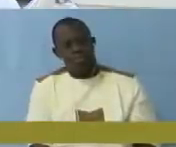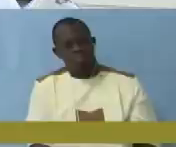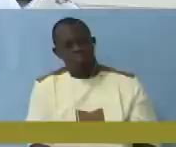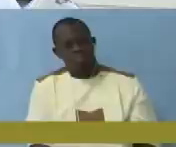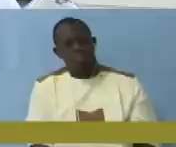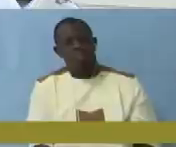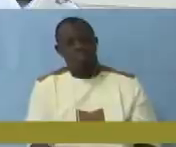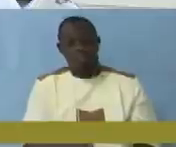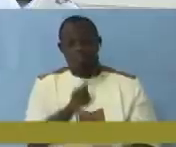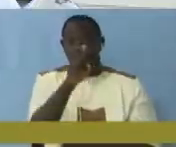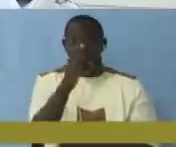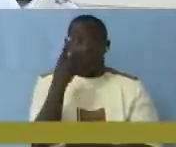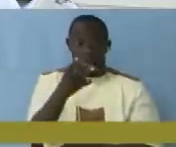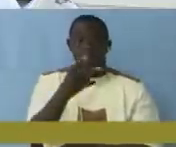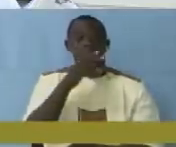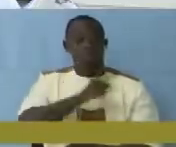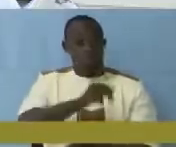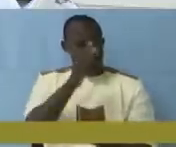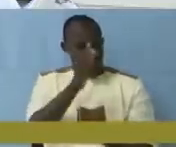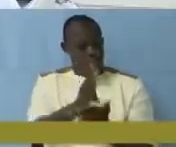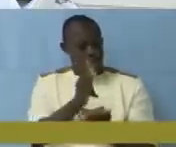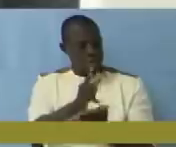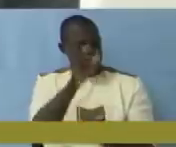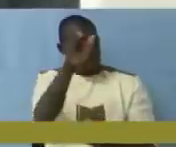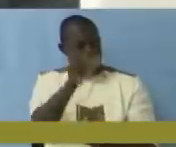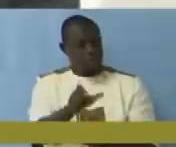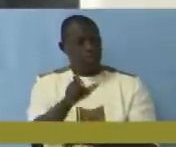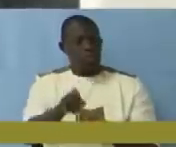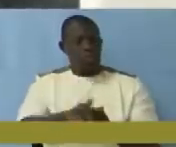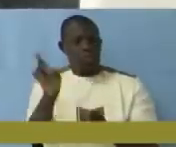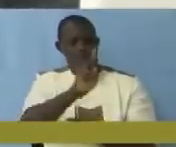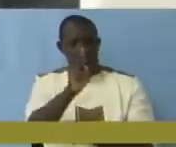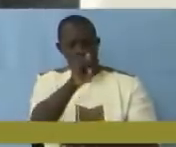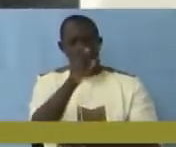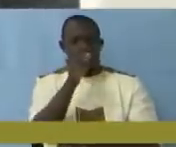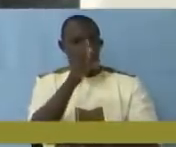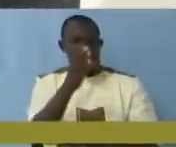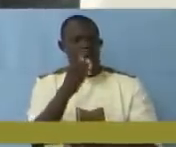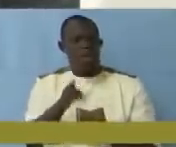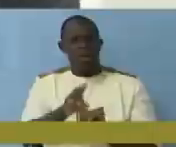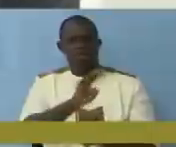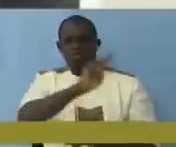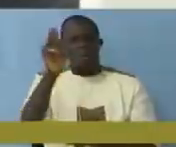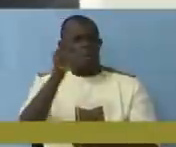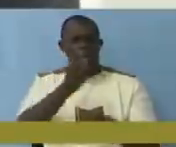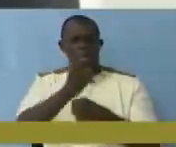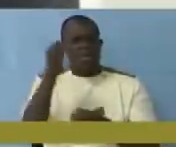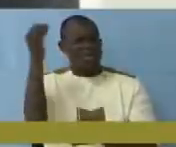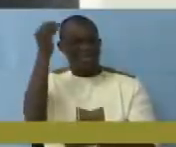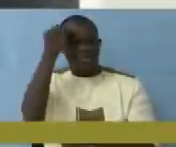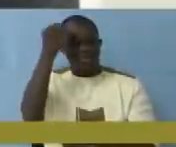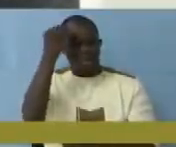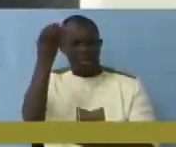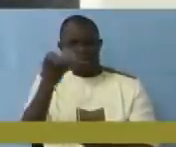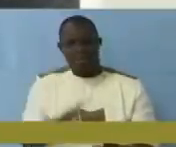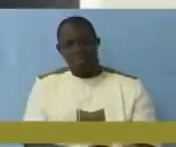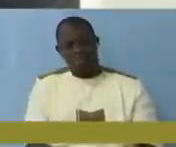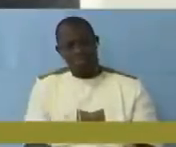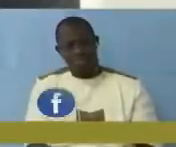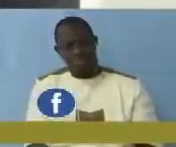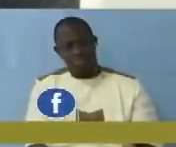You see, Mr. Witness, what you are saying does not make sense. And